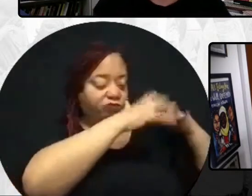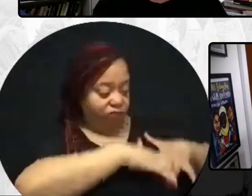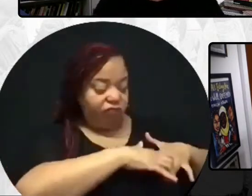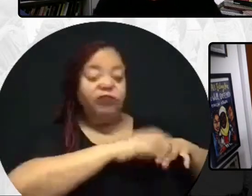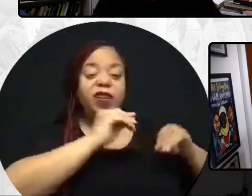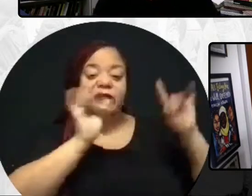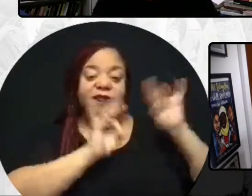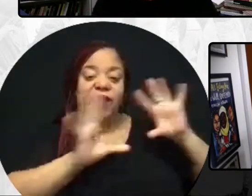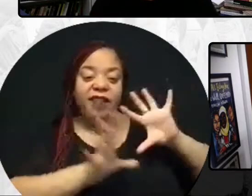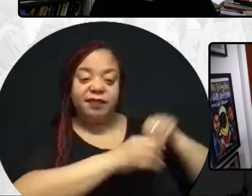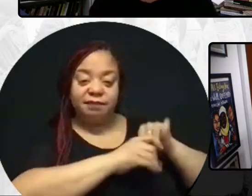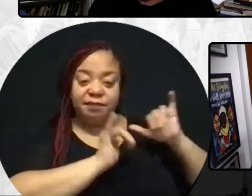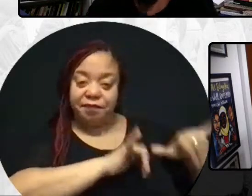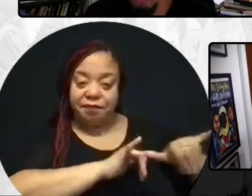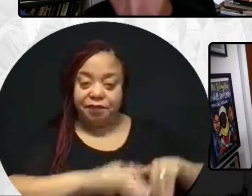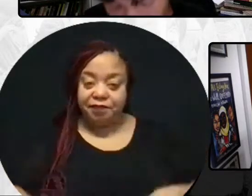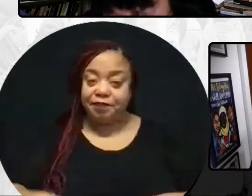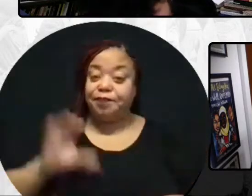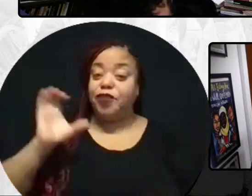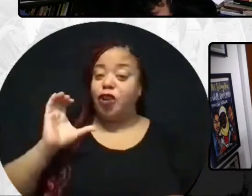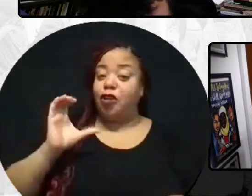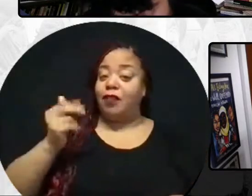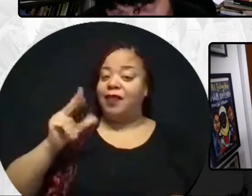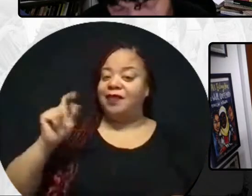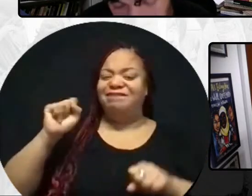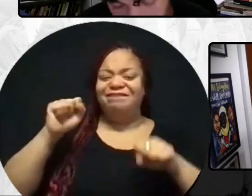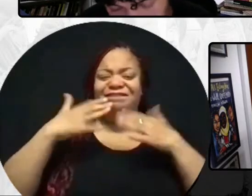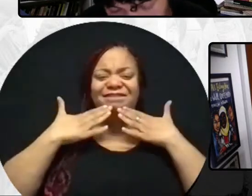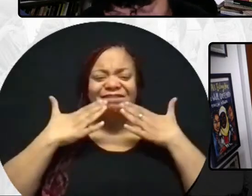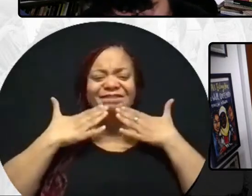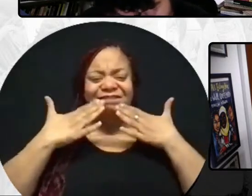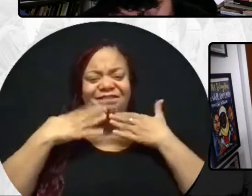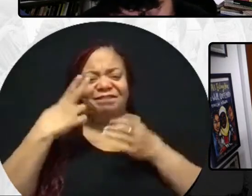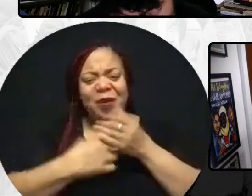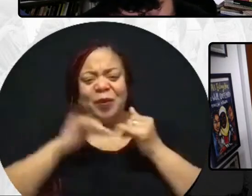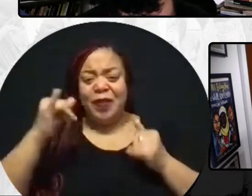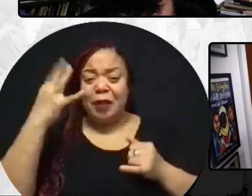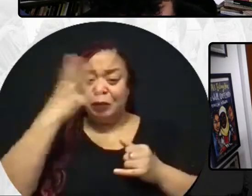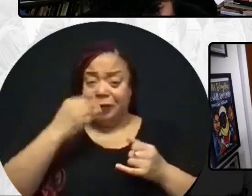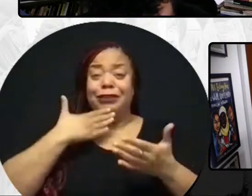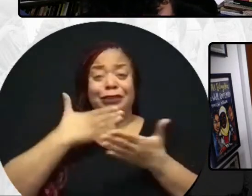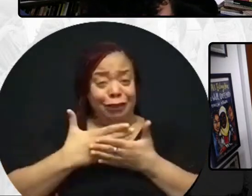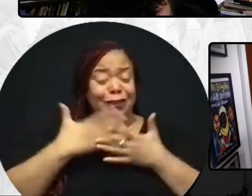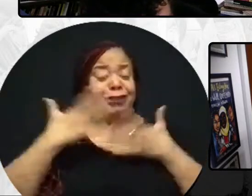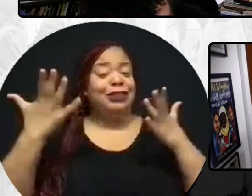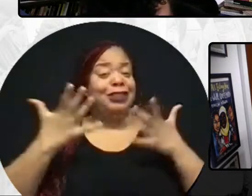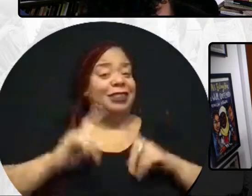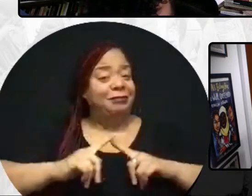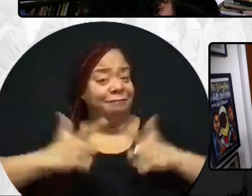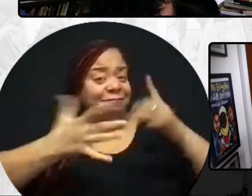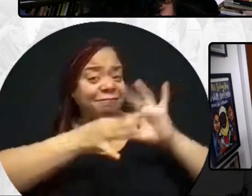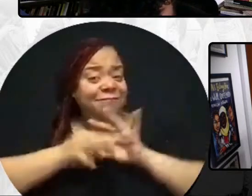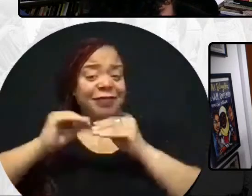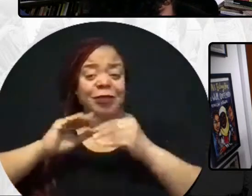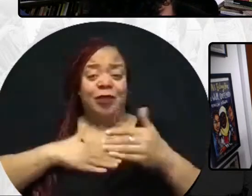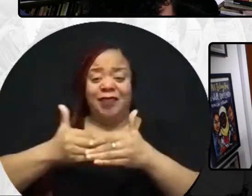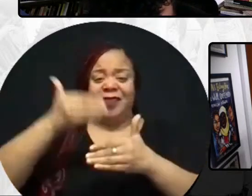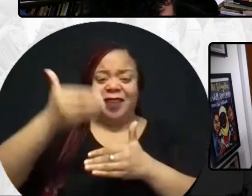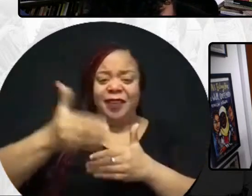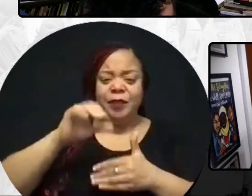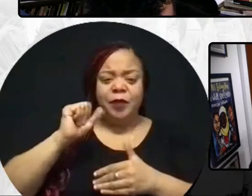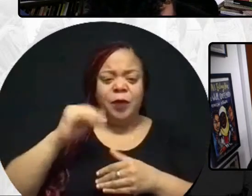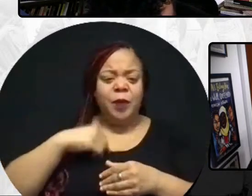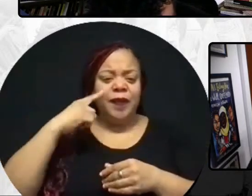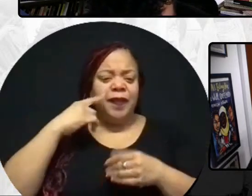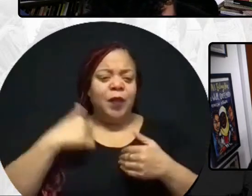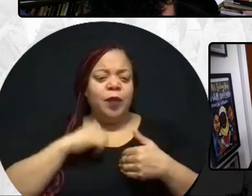in this next clip, we'll sort of get into a conversation about resistance, and perhaps also about, the challenges of kind